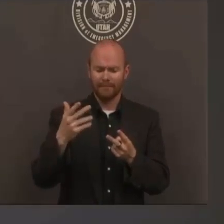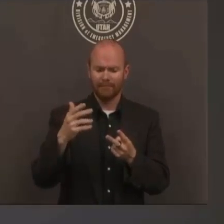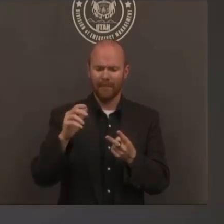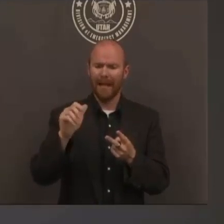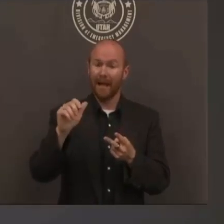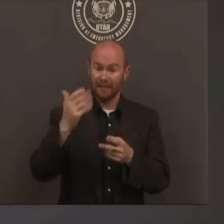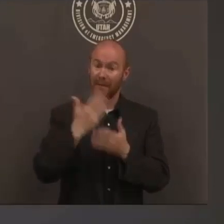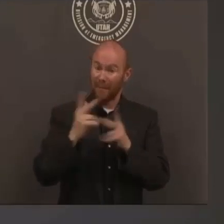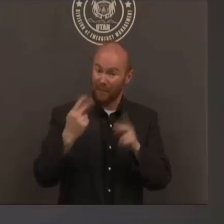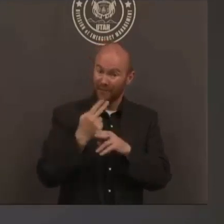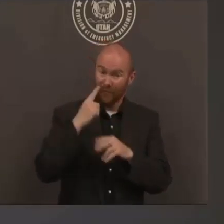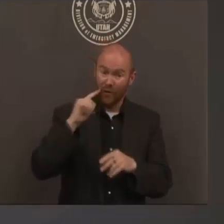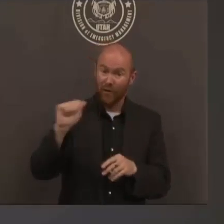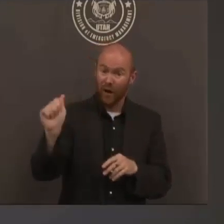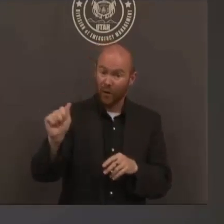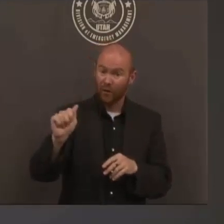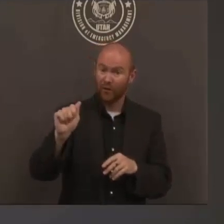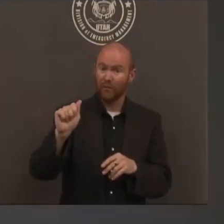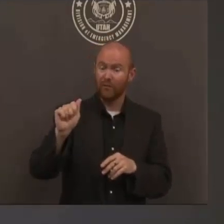arthritis